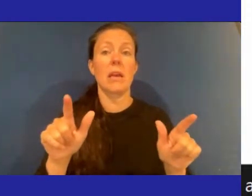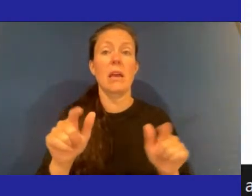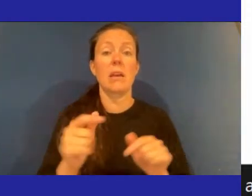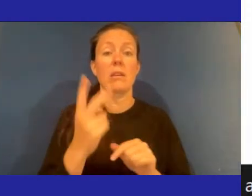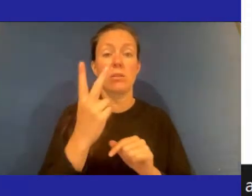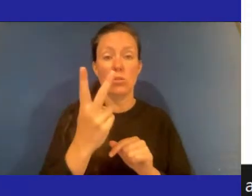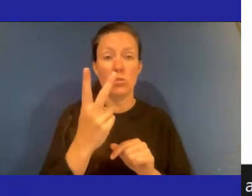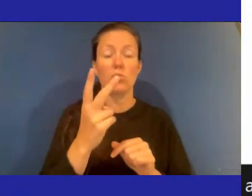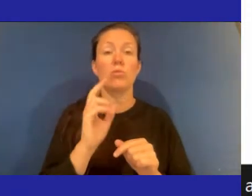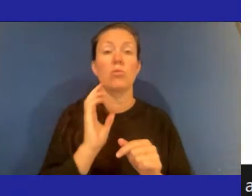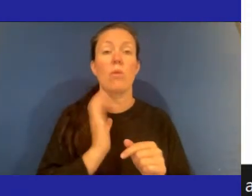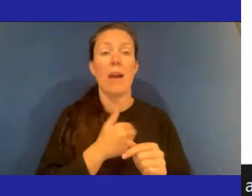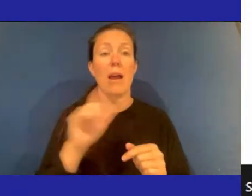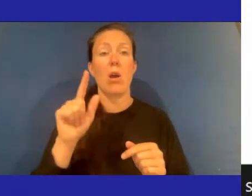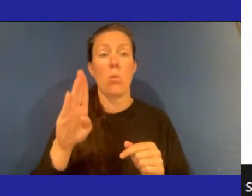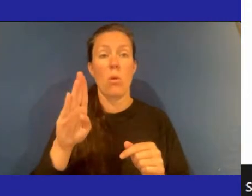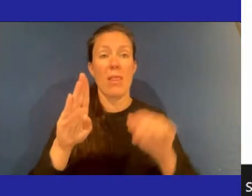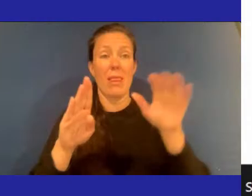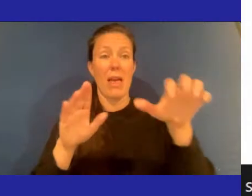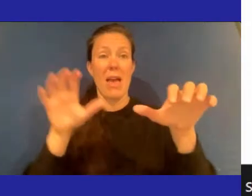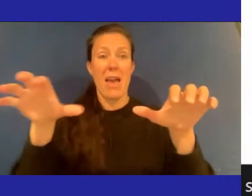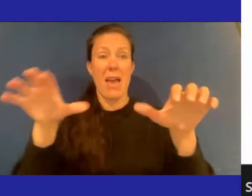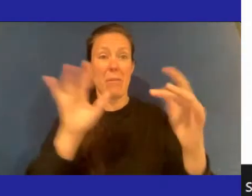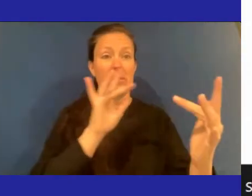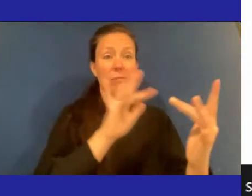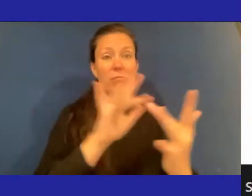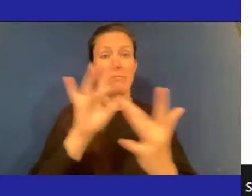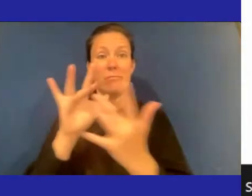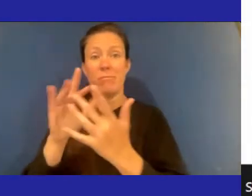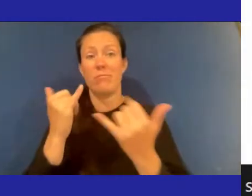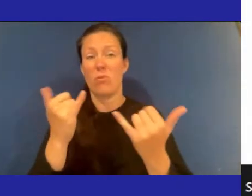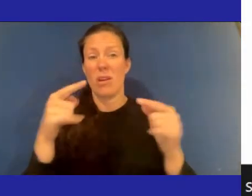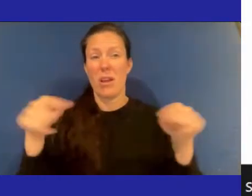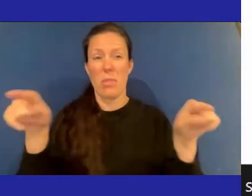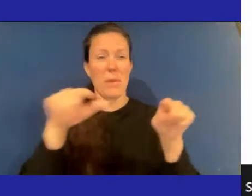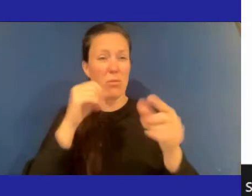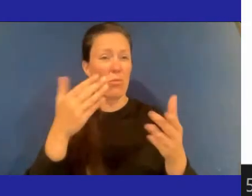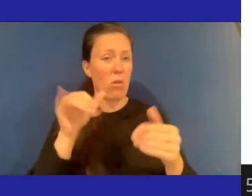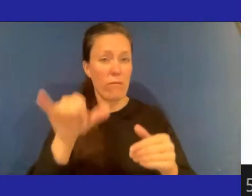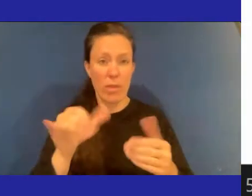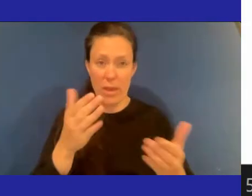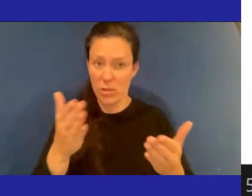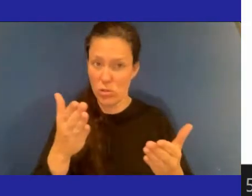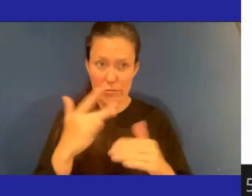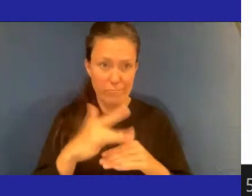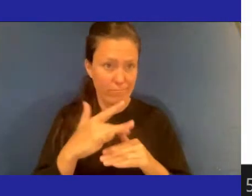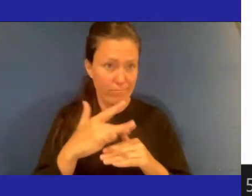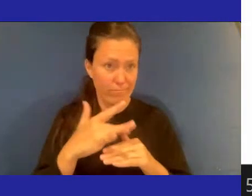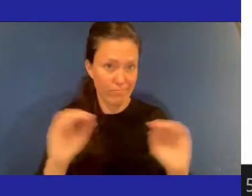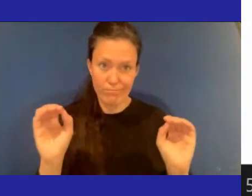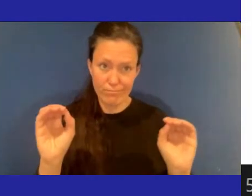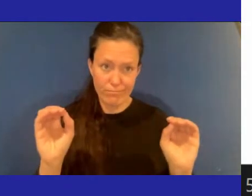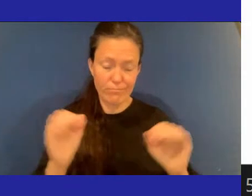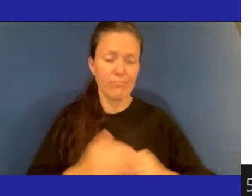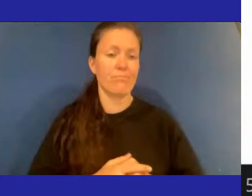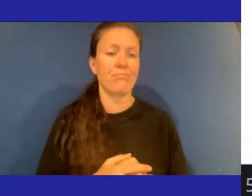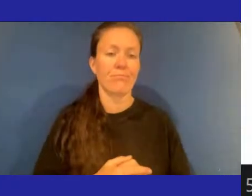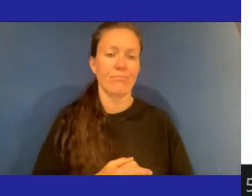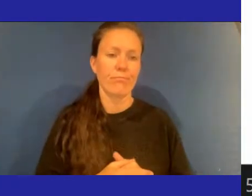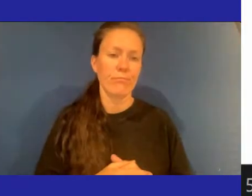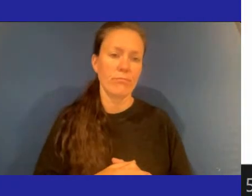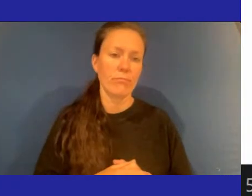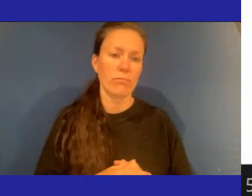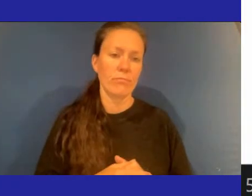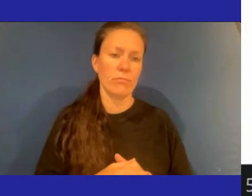lab, CLNY, but right now they don't offer these services, and we don't know when that's going to be available to us or anybody in the future.